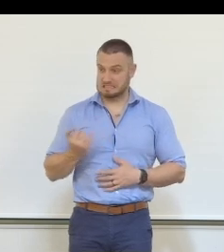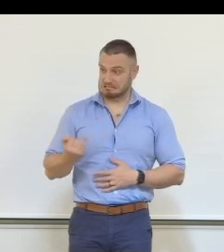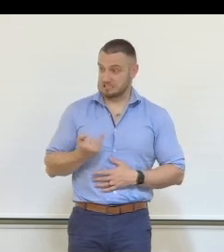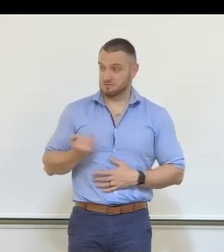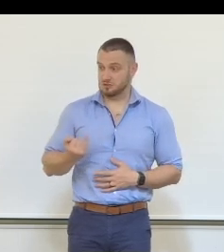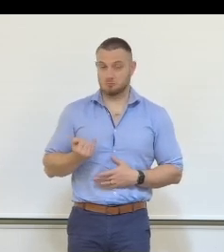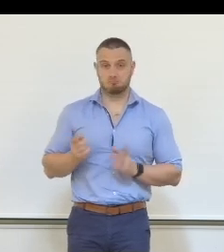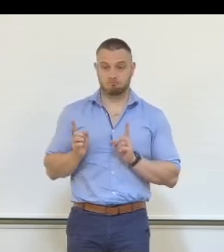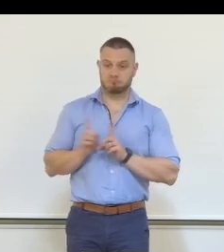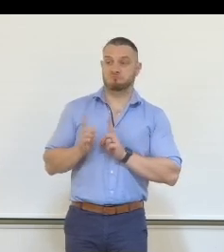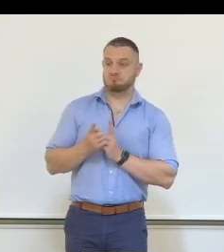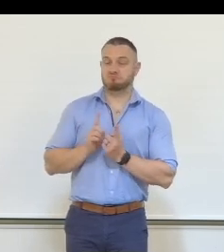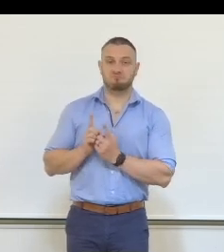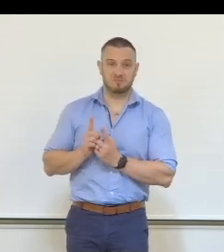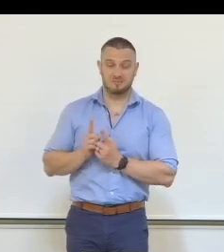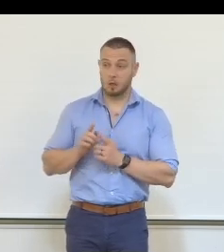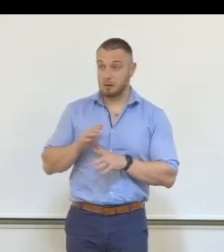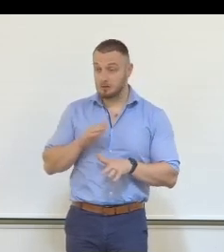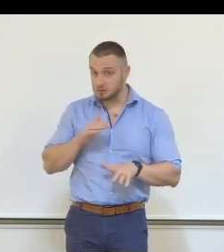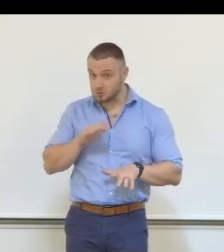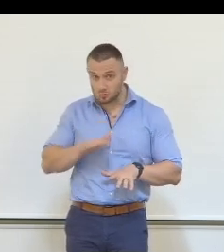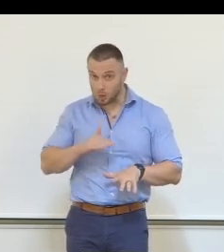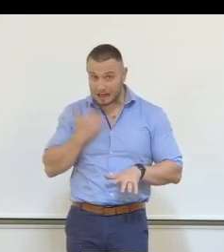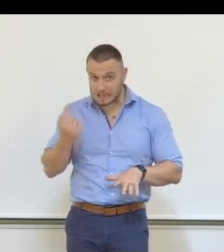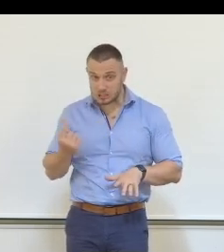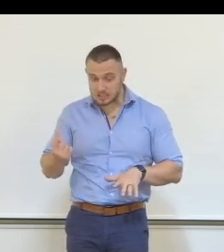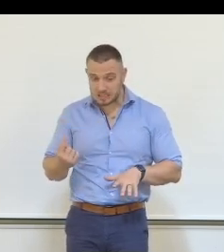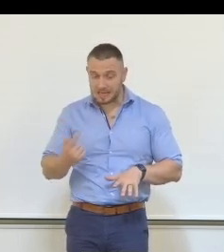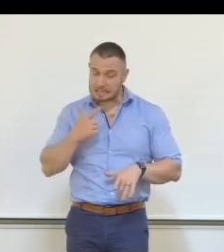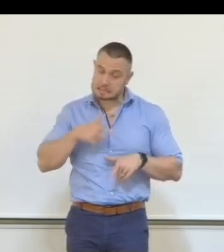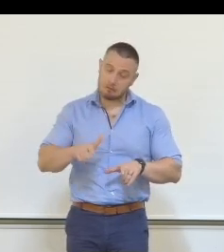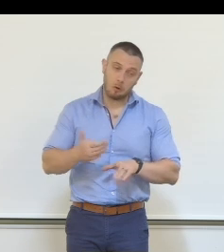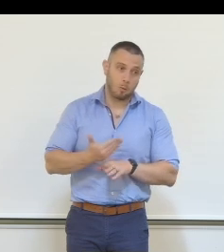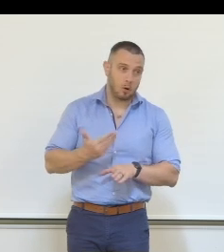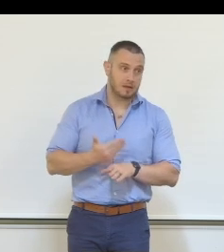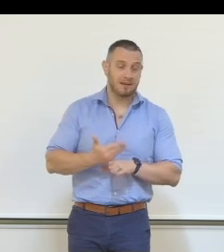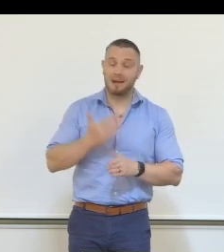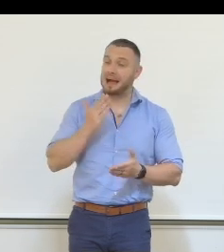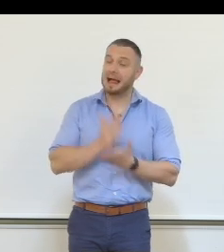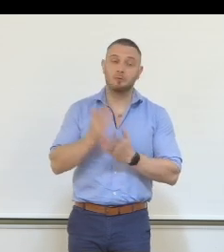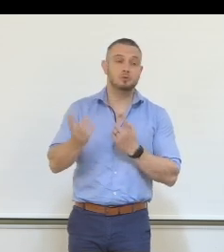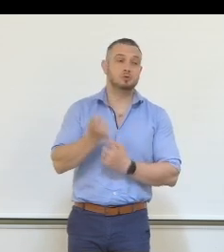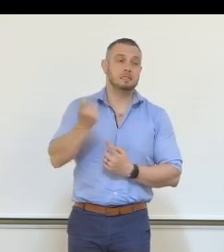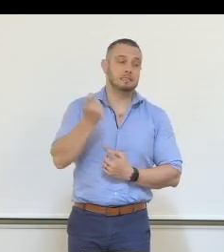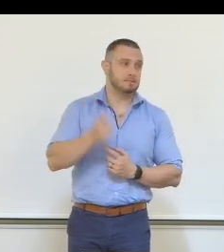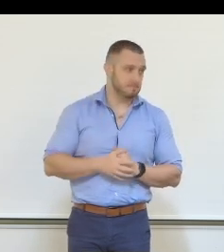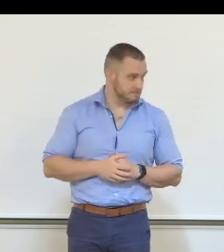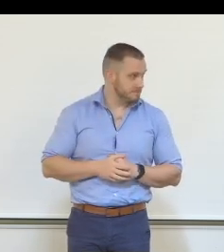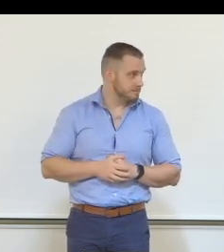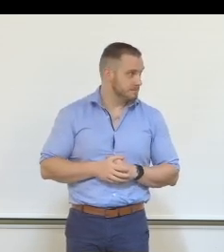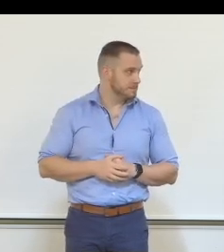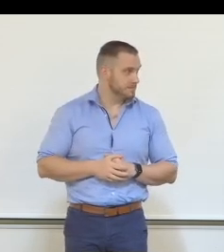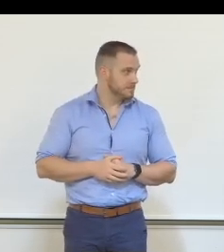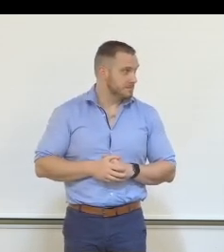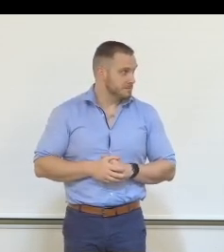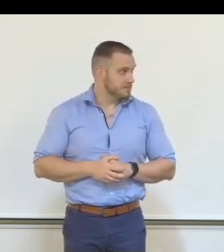other and still working efficiently together? And the Mars500 mission was a success because basically, and that's